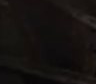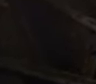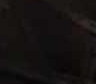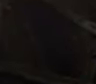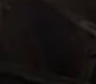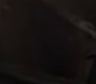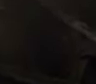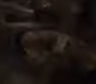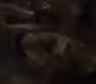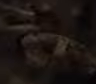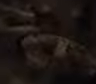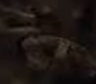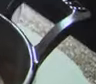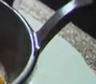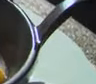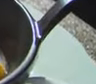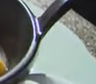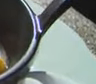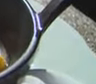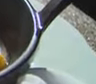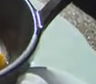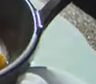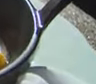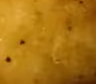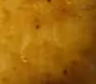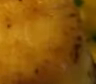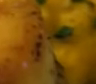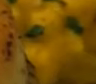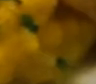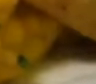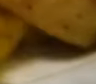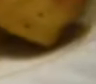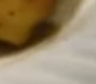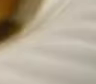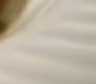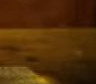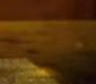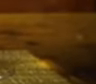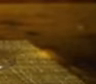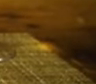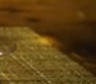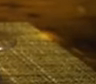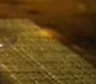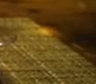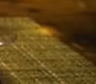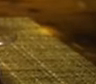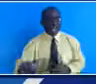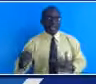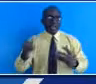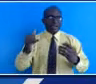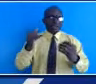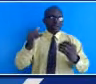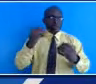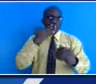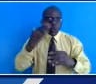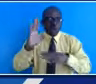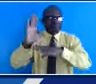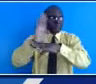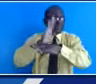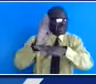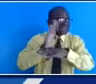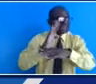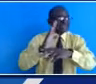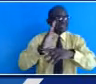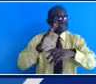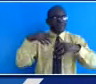best first quarter we'd had in our 39-year history. Then, bam, it just all stopped. The mandates came down from the government,